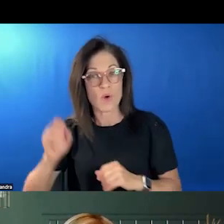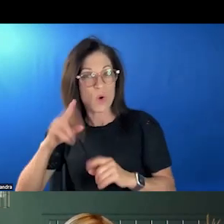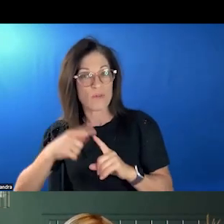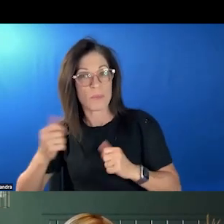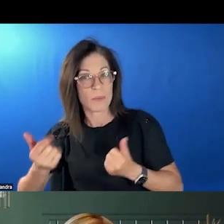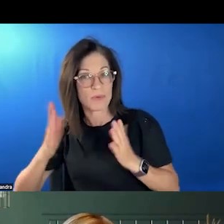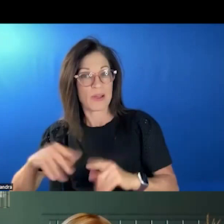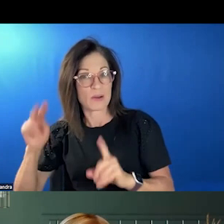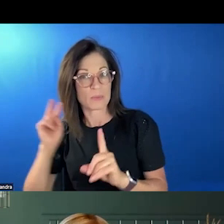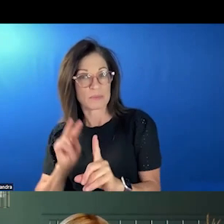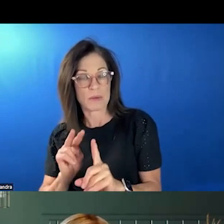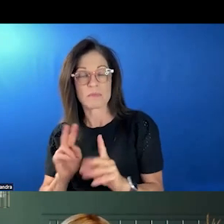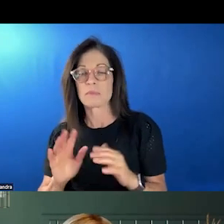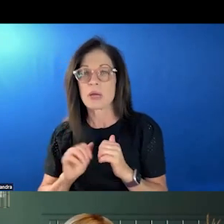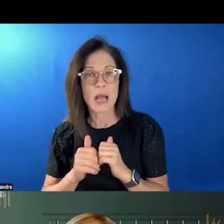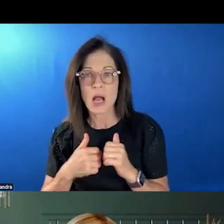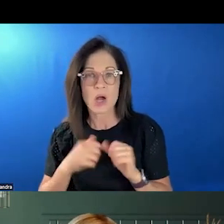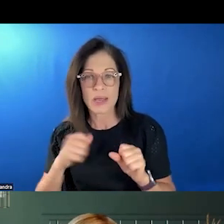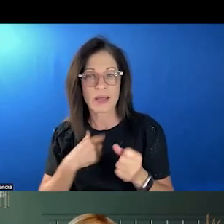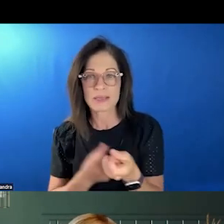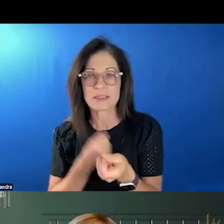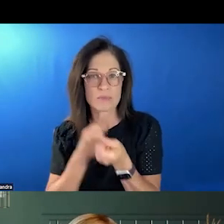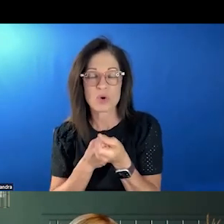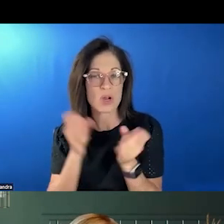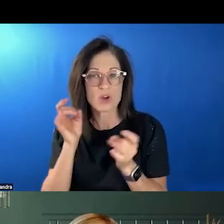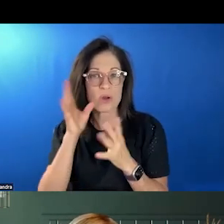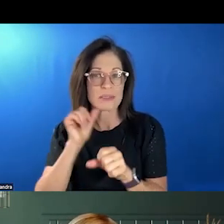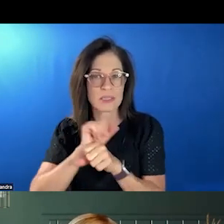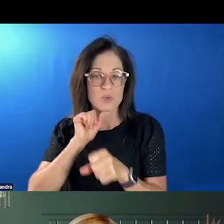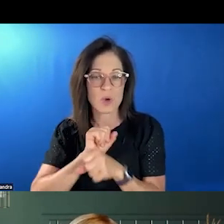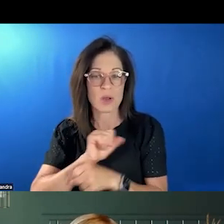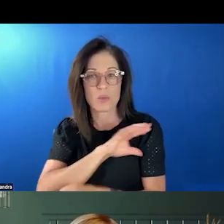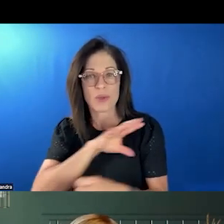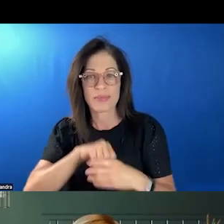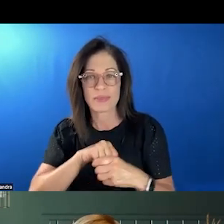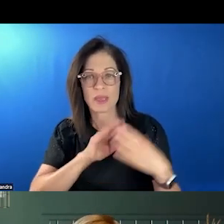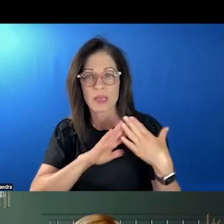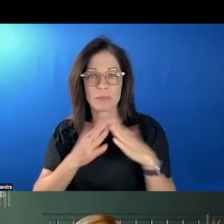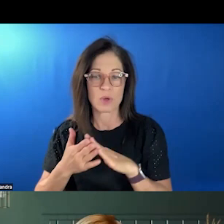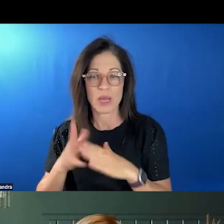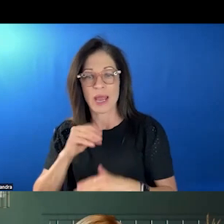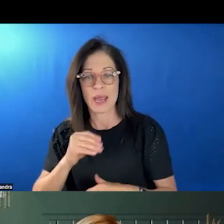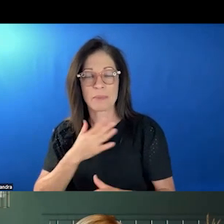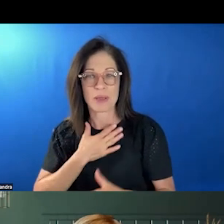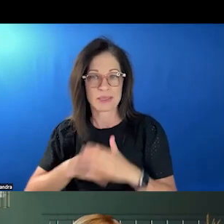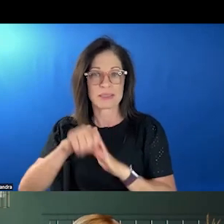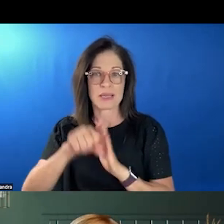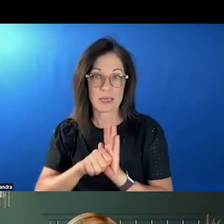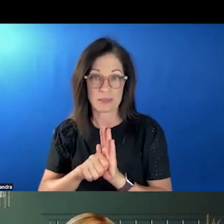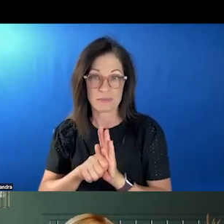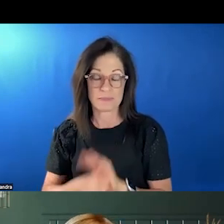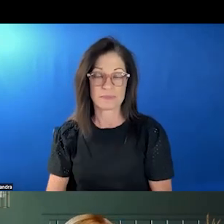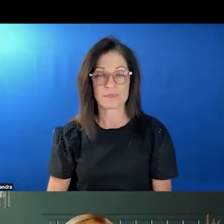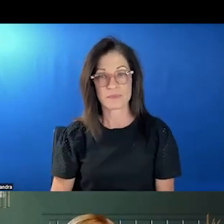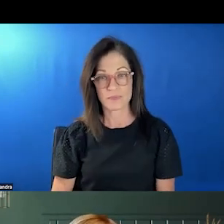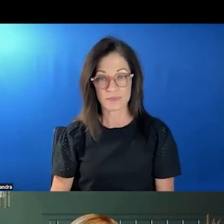perspective of how am I able to support crisis work within my community and within my state. So